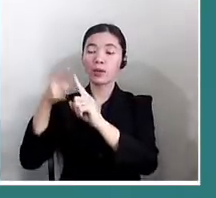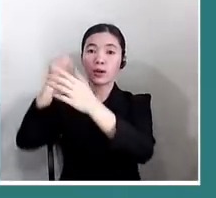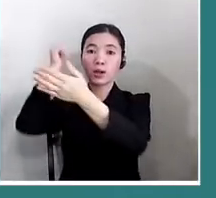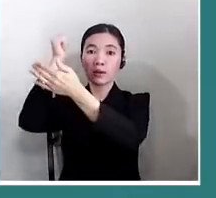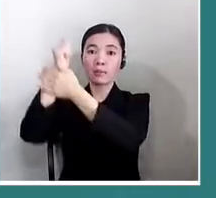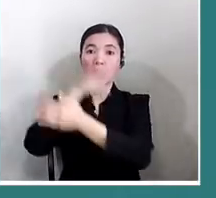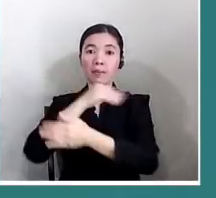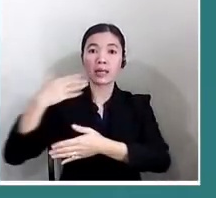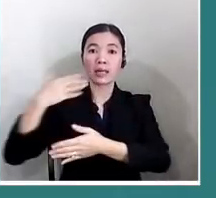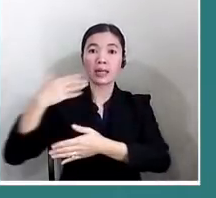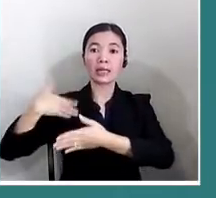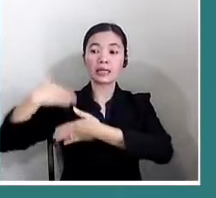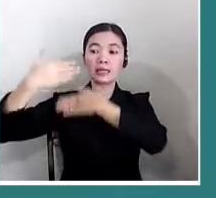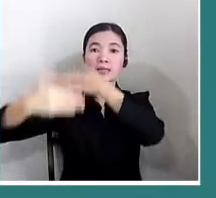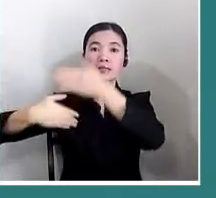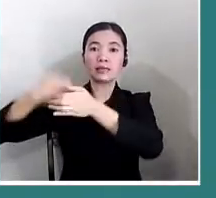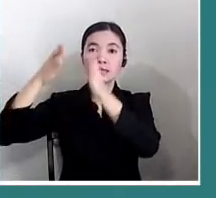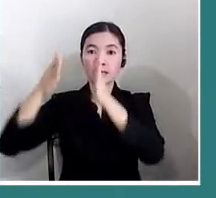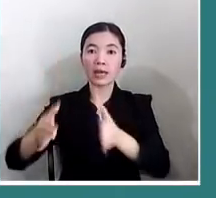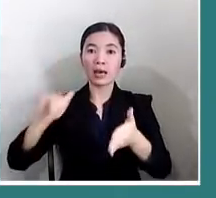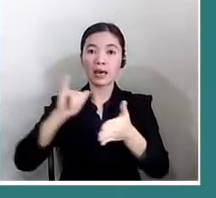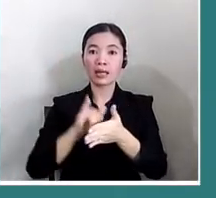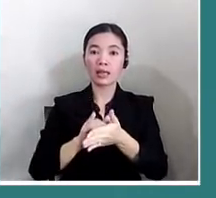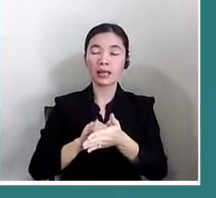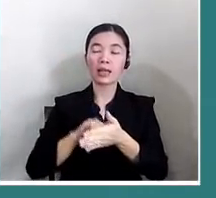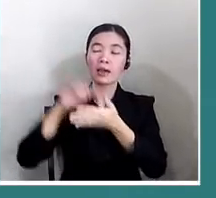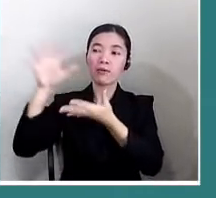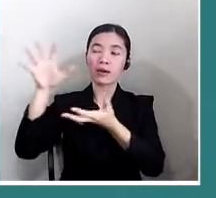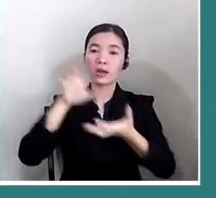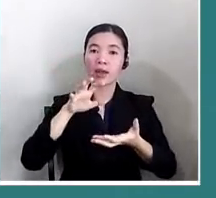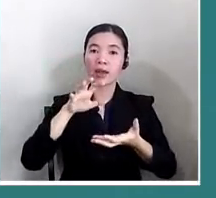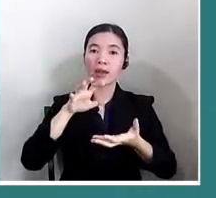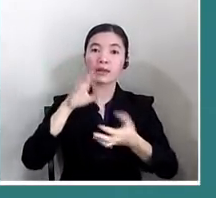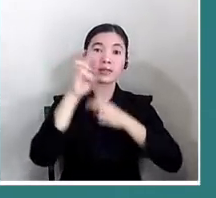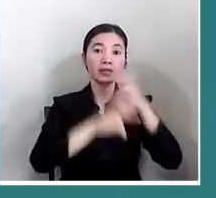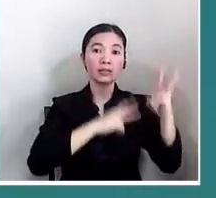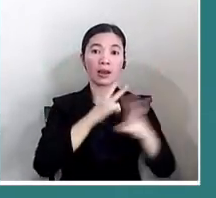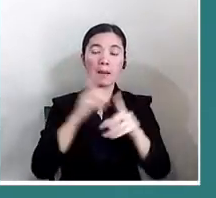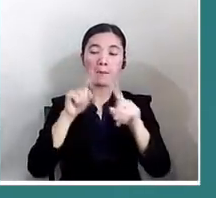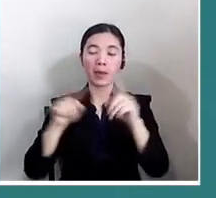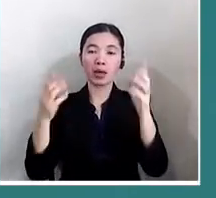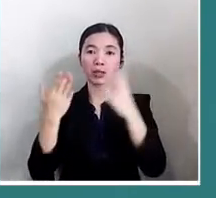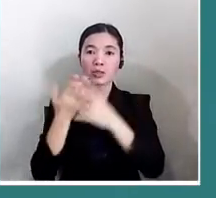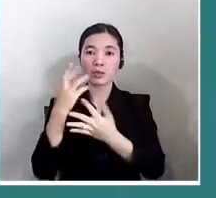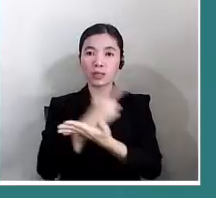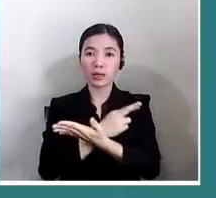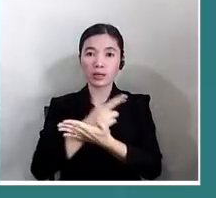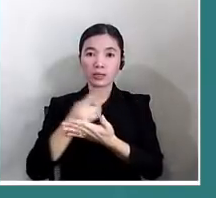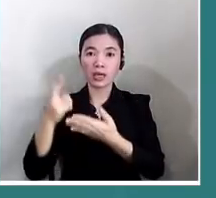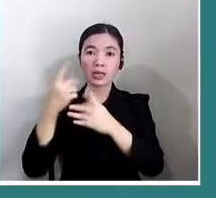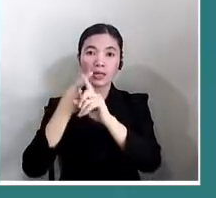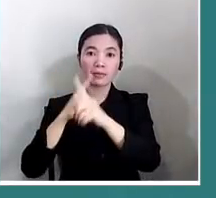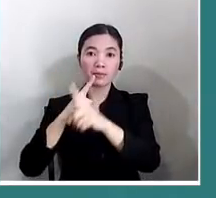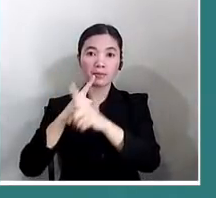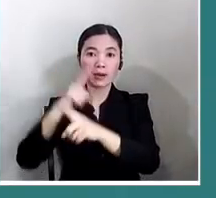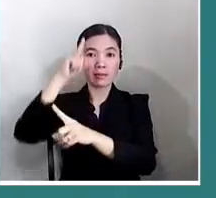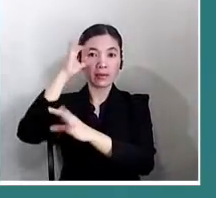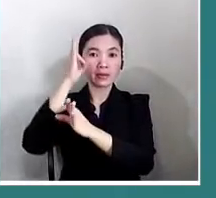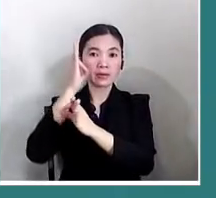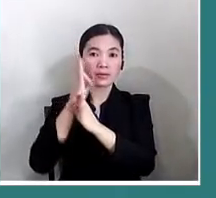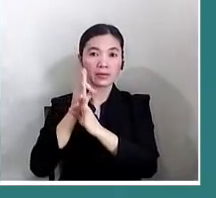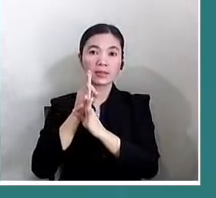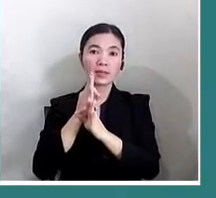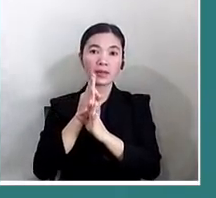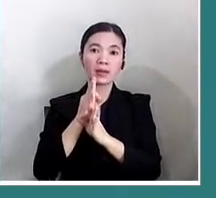descendants that he would inherit the world, but through the righteousness that comes from faith.